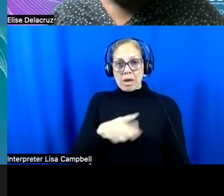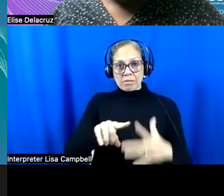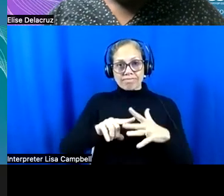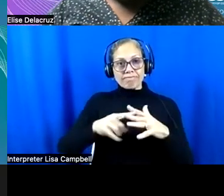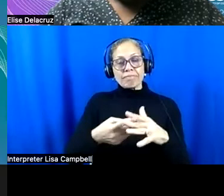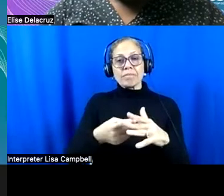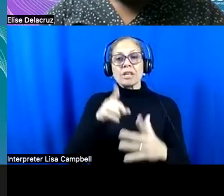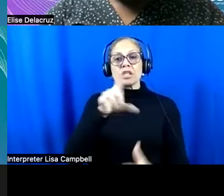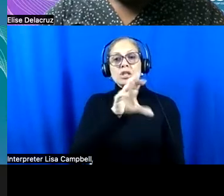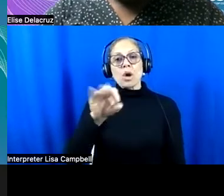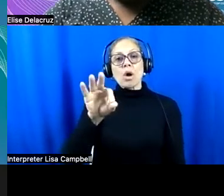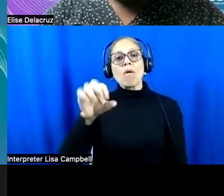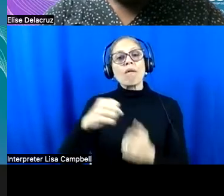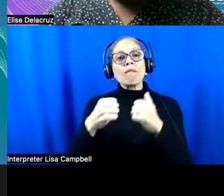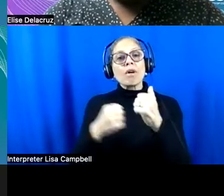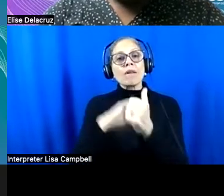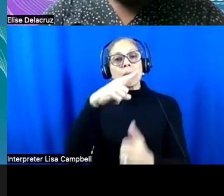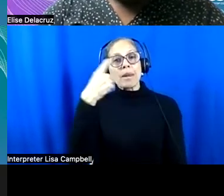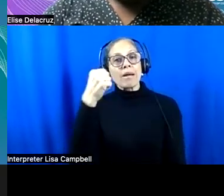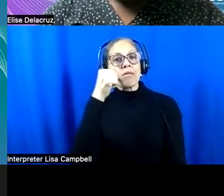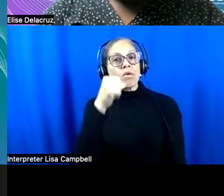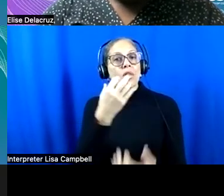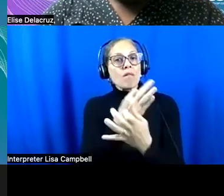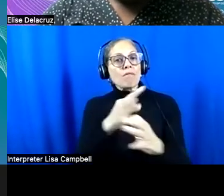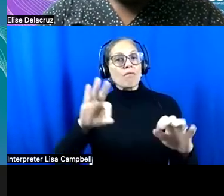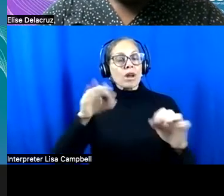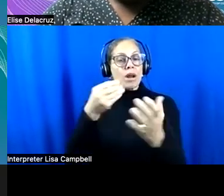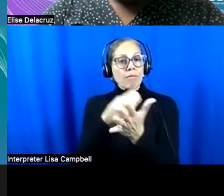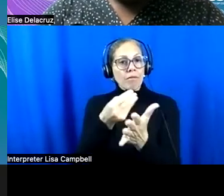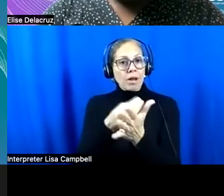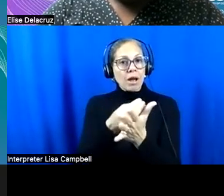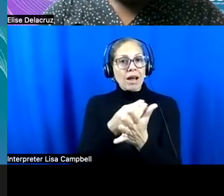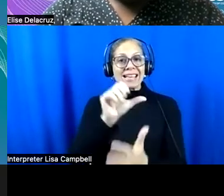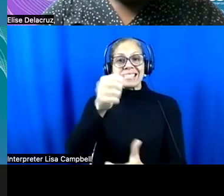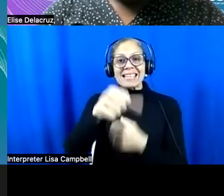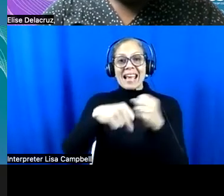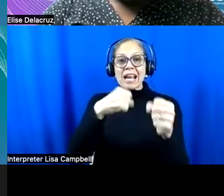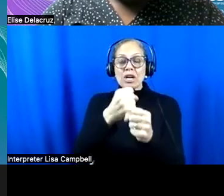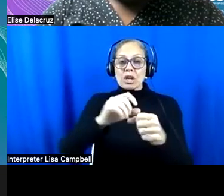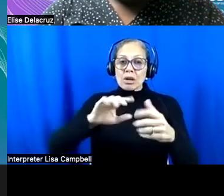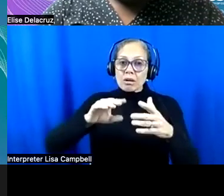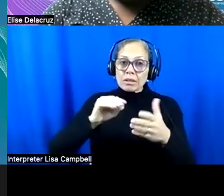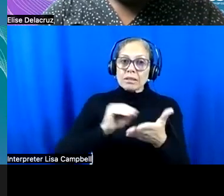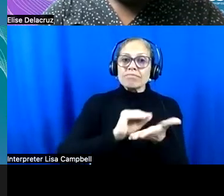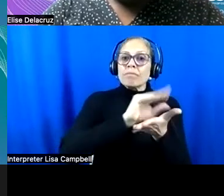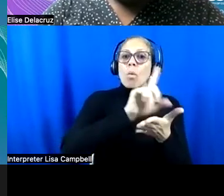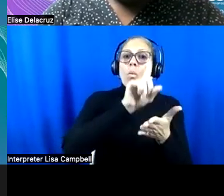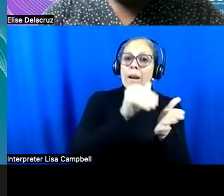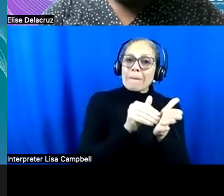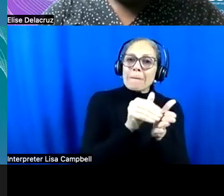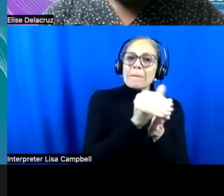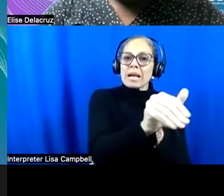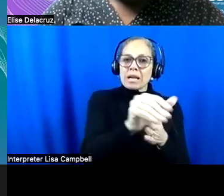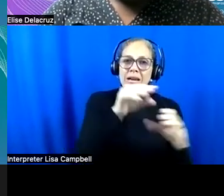the co-founder of the Black Girl Freedom Fund, a 10-year initiative to invest $1 billion into the advancement of Black